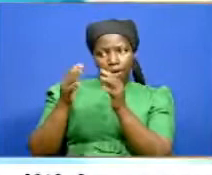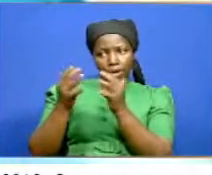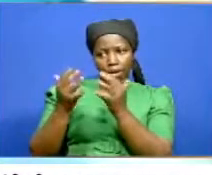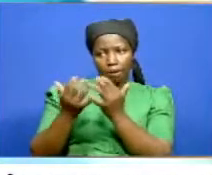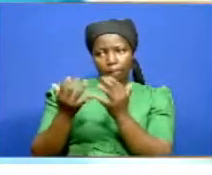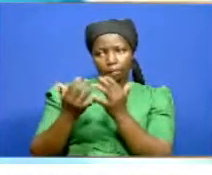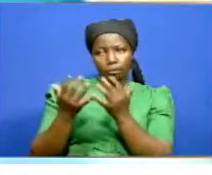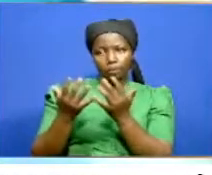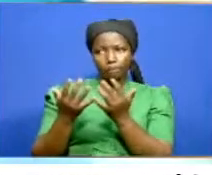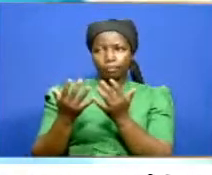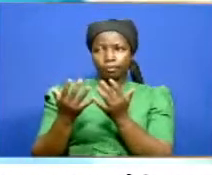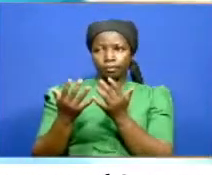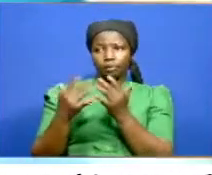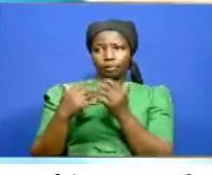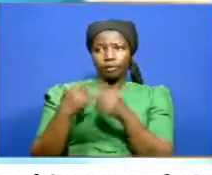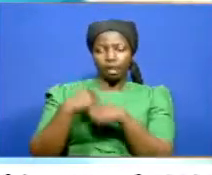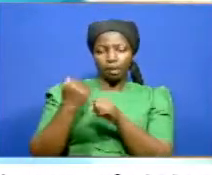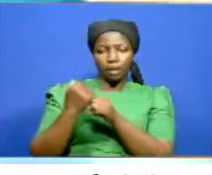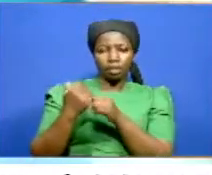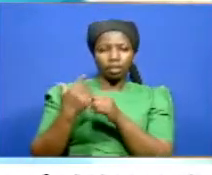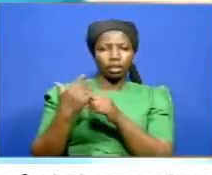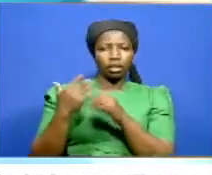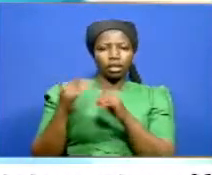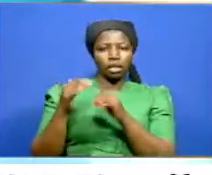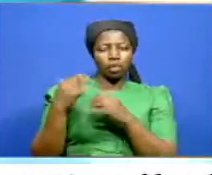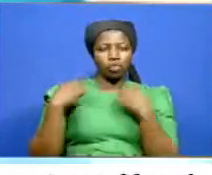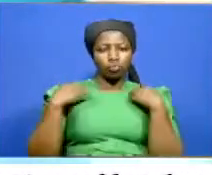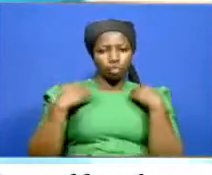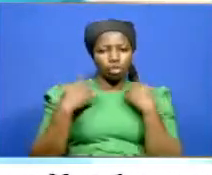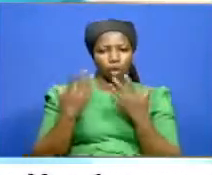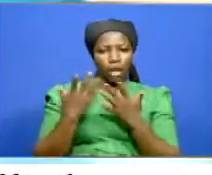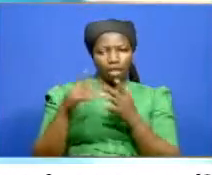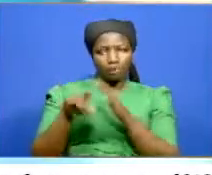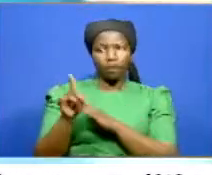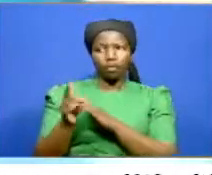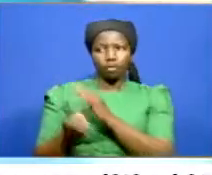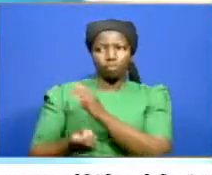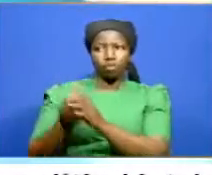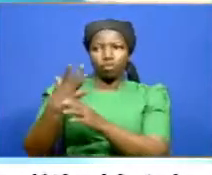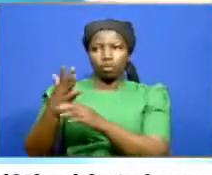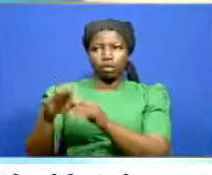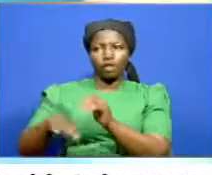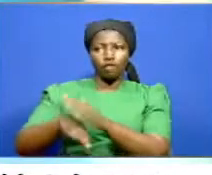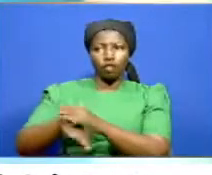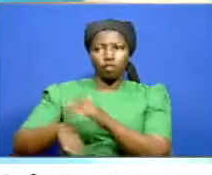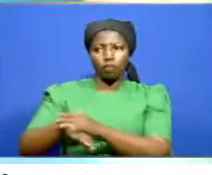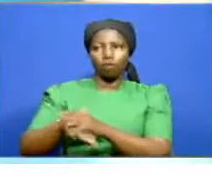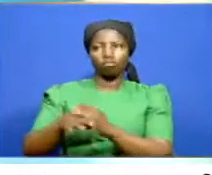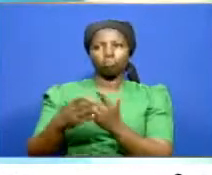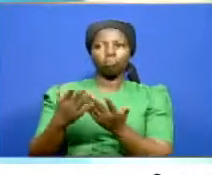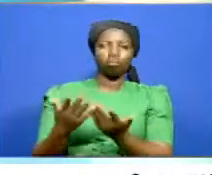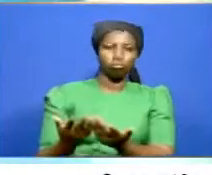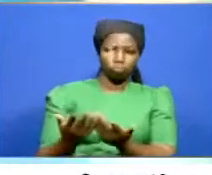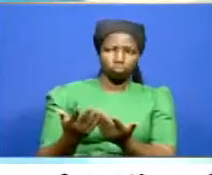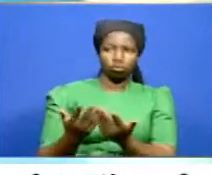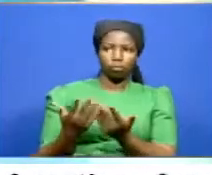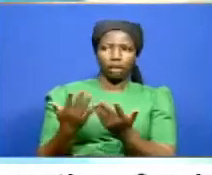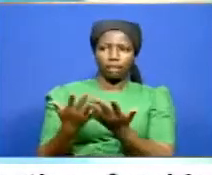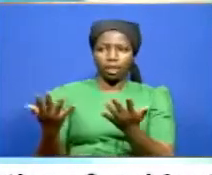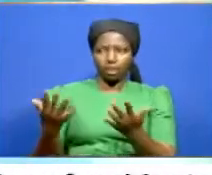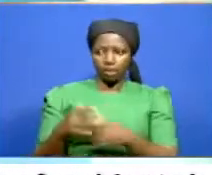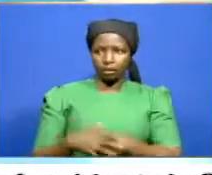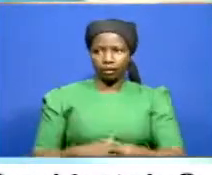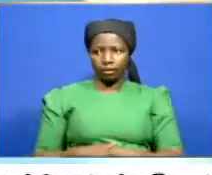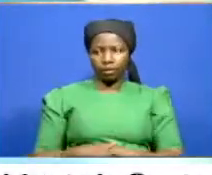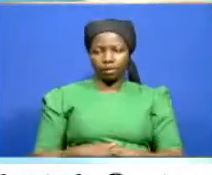Sports. And Kombora Sports is basically a sports apparel whereby they produce footballs generally, maybe you know, the shin pads, and hopefully they're manufacturing